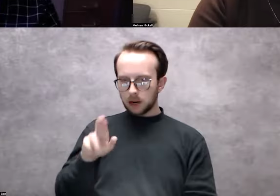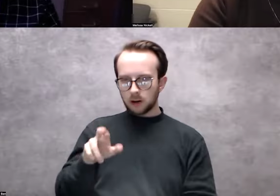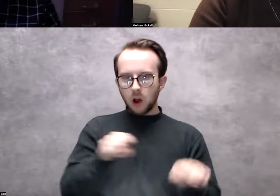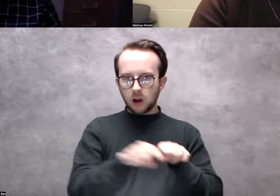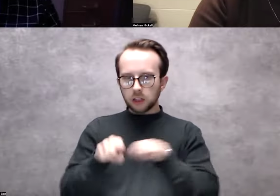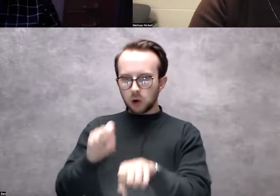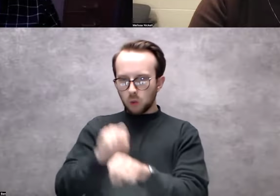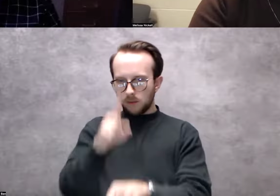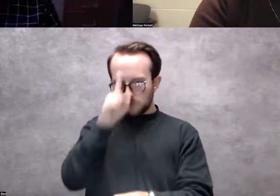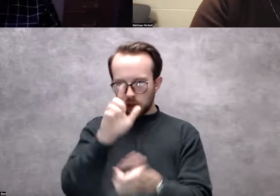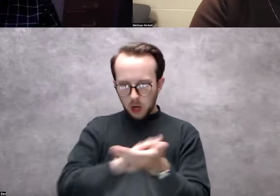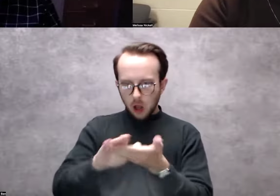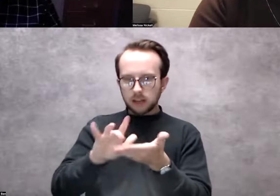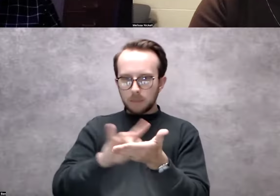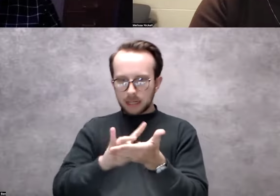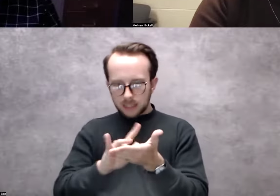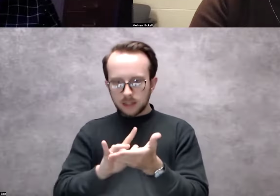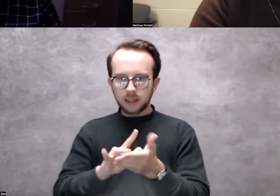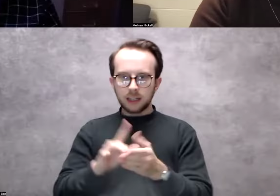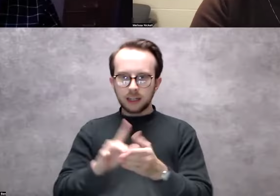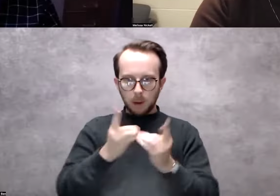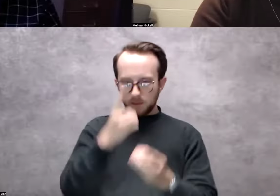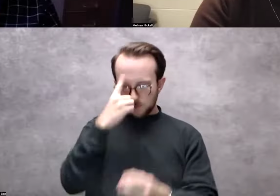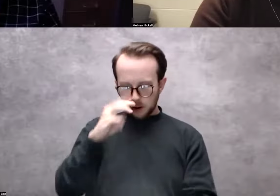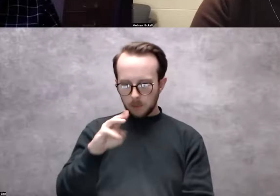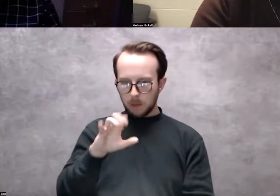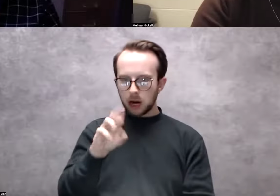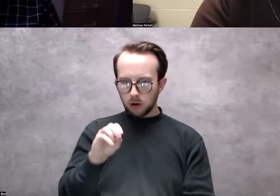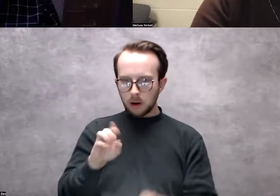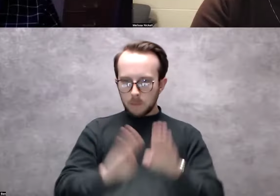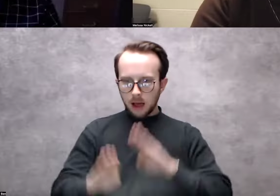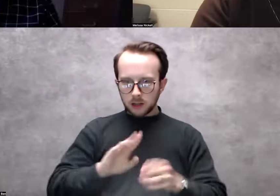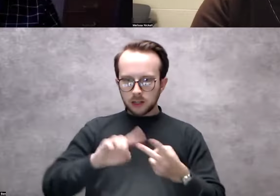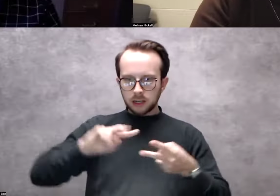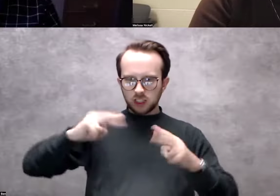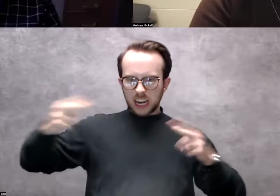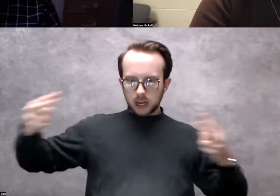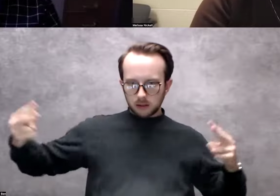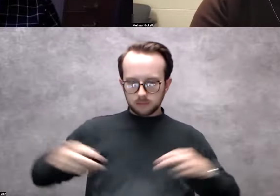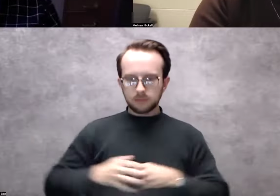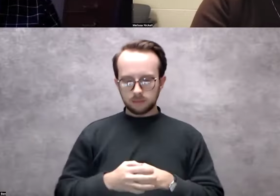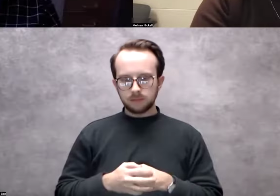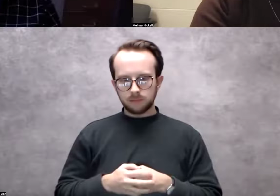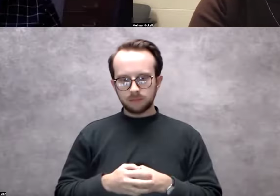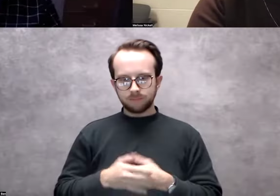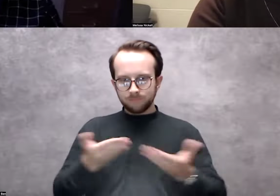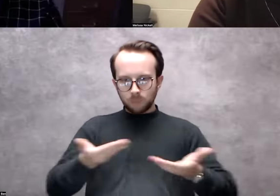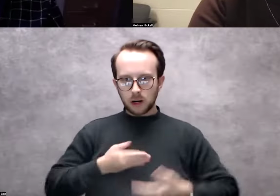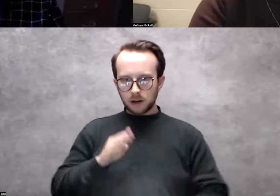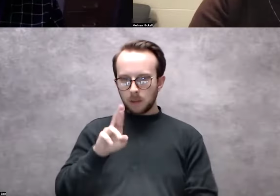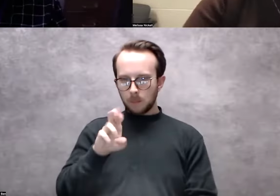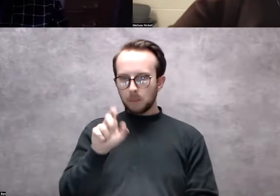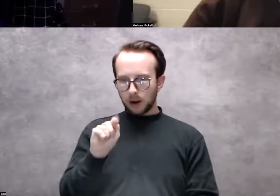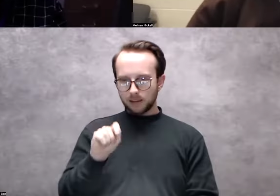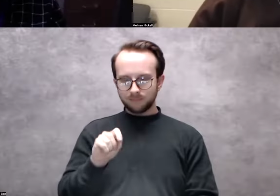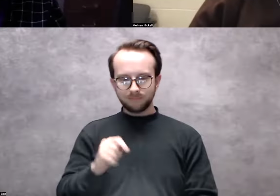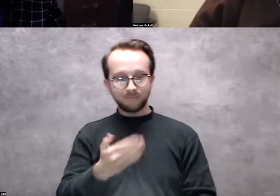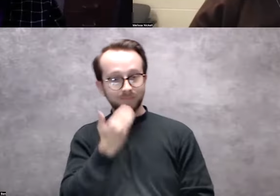of Medicine's Department of Microbiology, Immunology, and Molecular Genetics with us today. So welcome, Brett. Thanks,